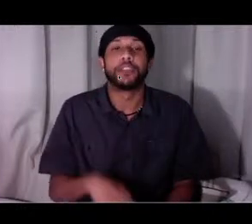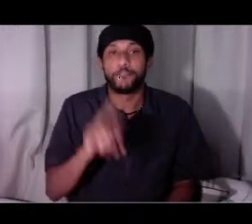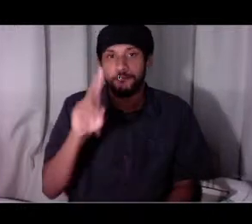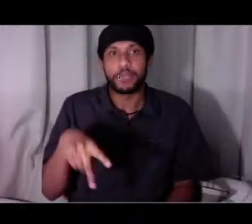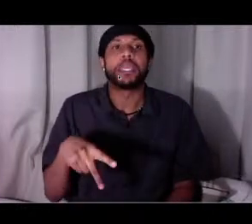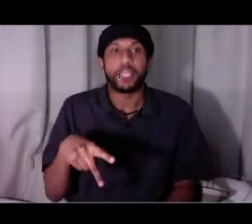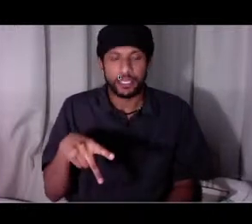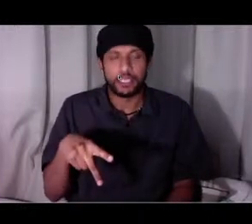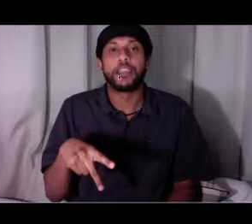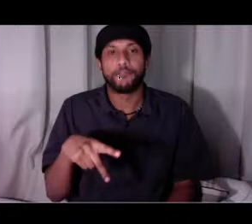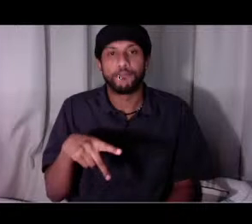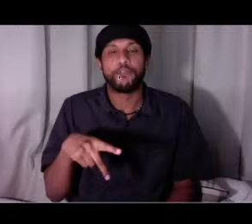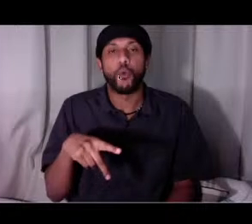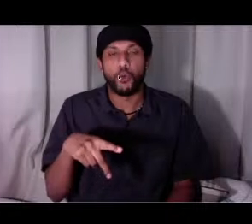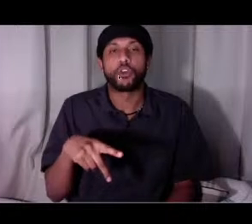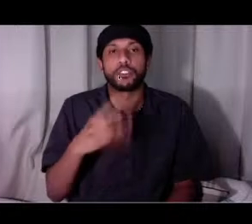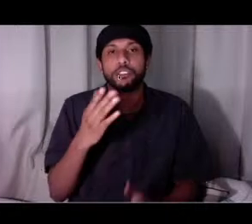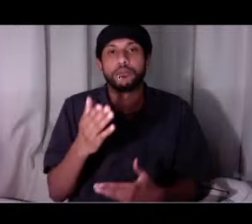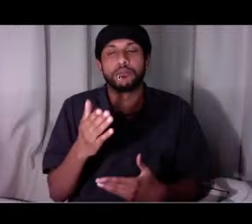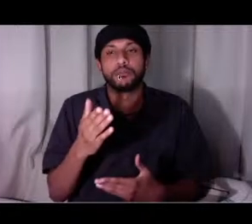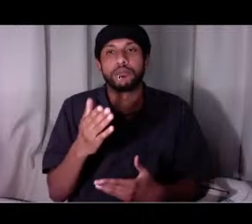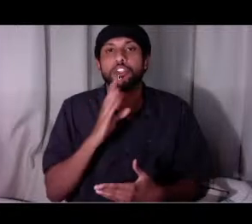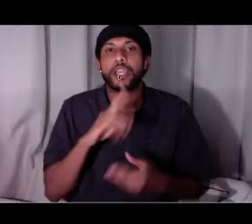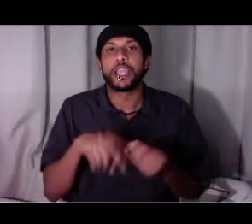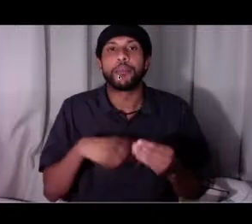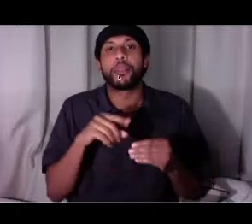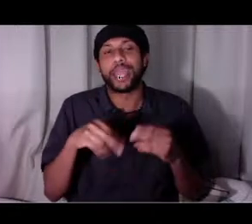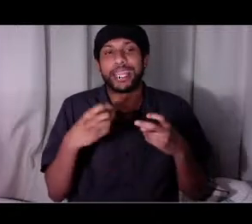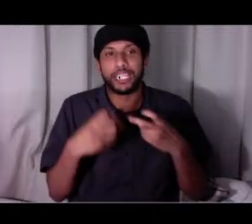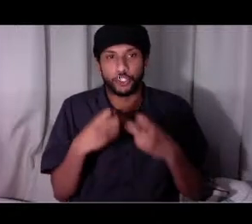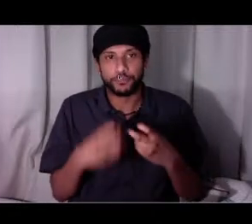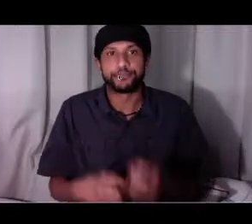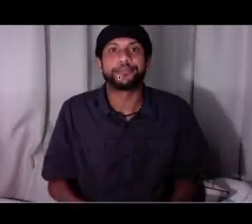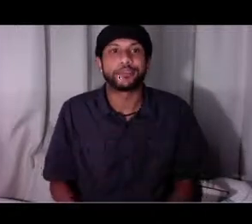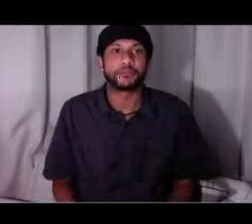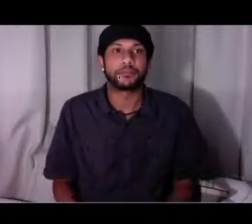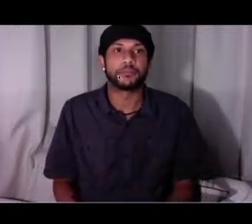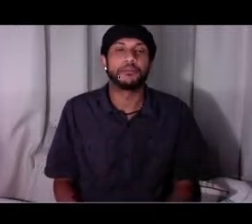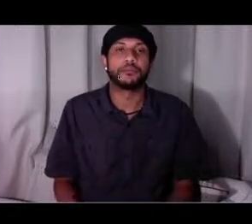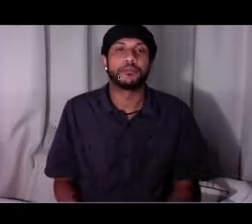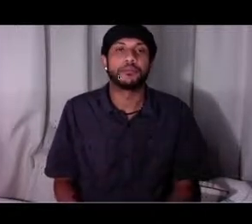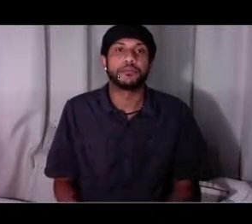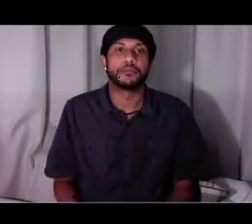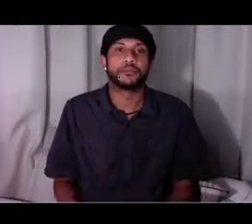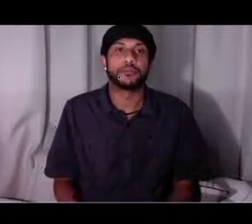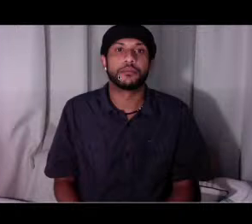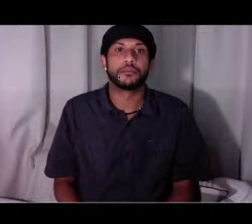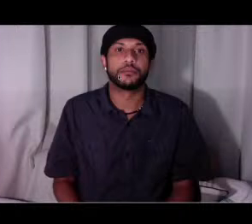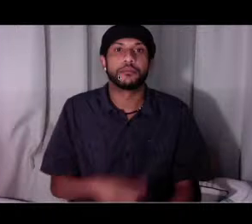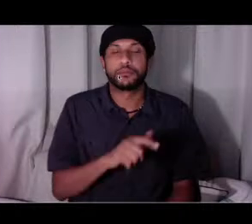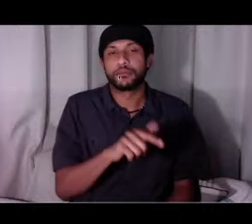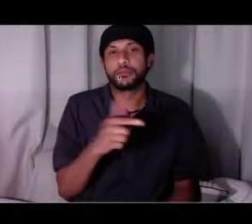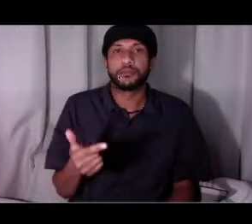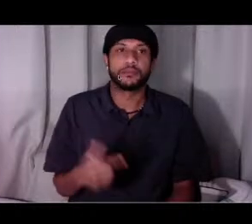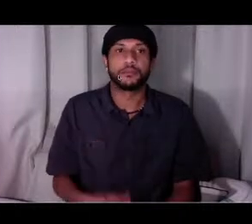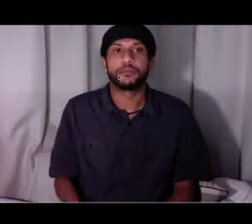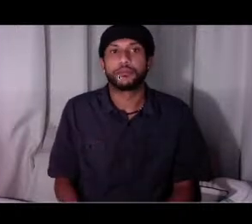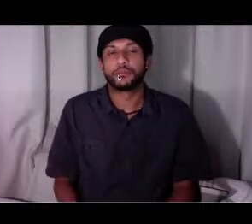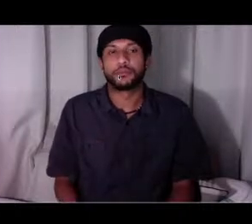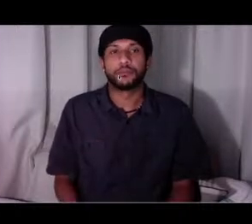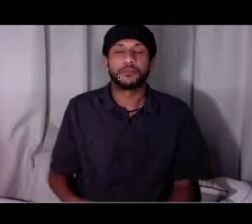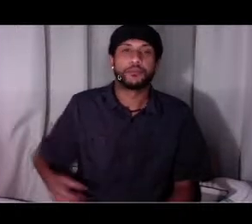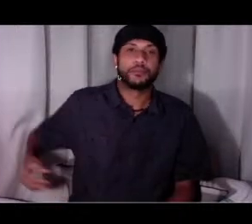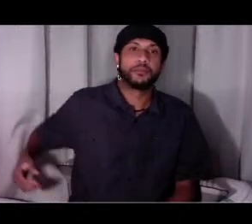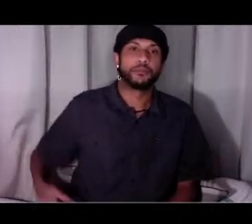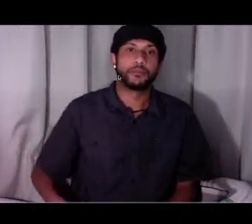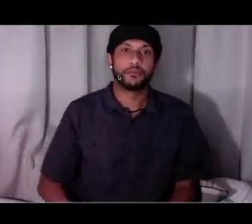for raising that issue it's an important one timeline is critical uh we'll go ahead and go to our next board member comment that's the right